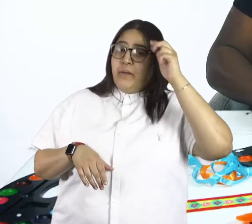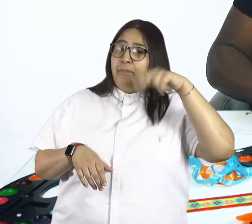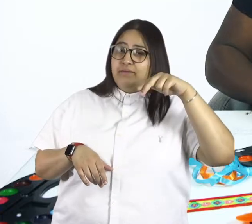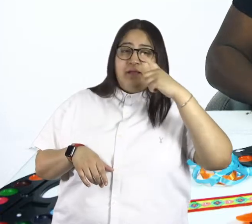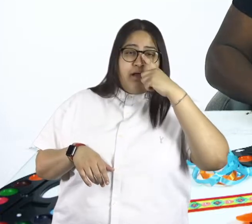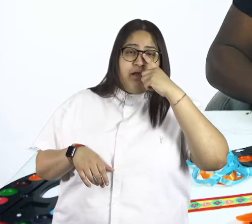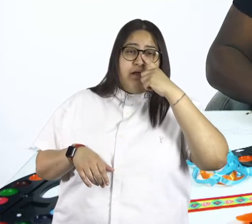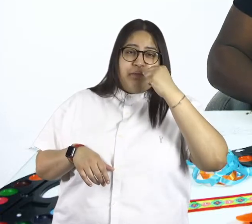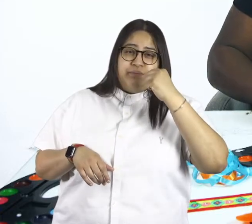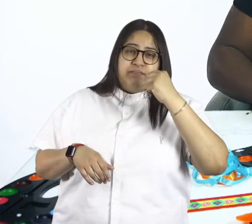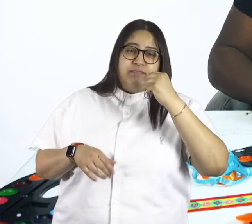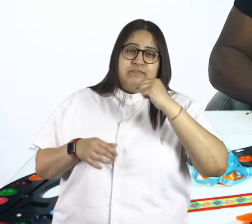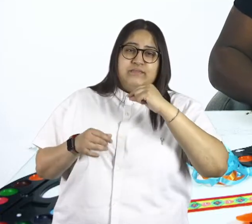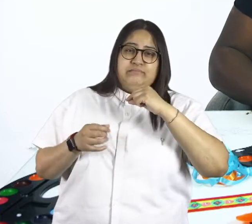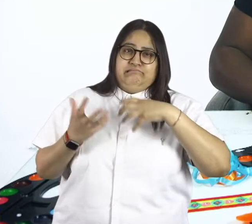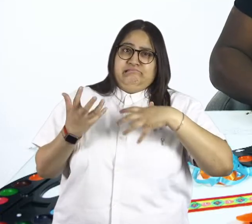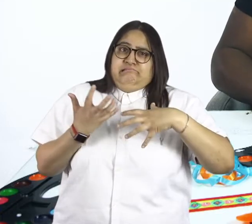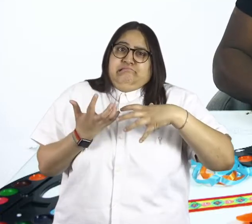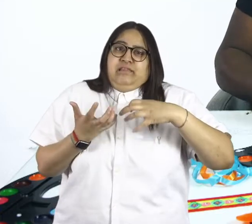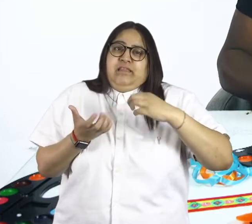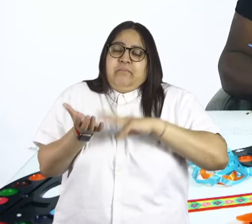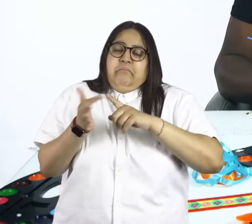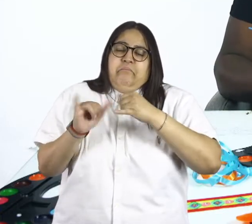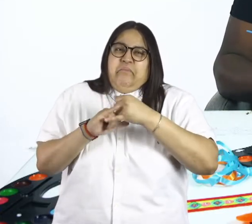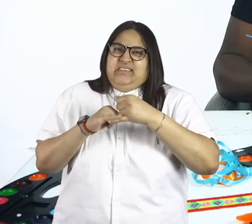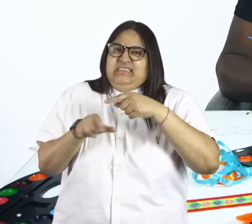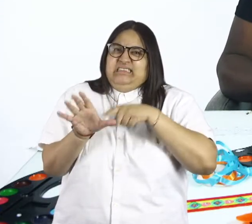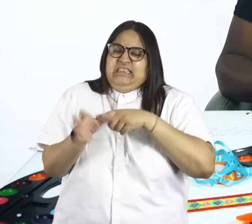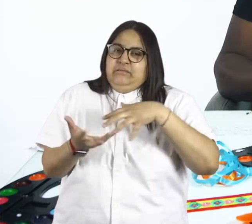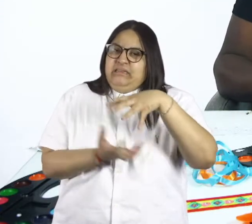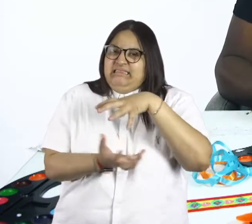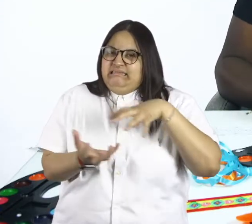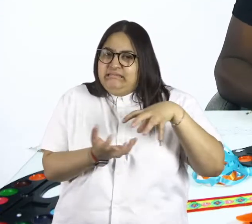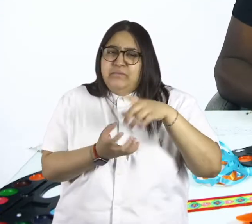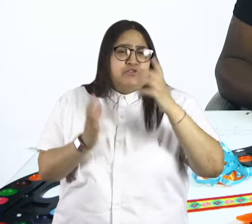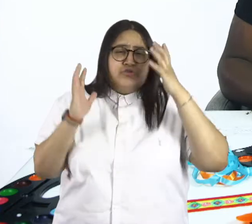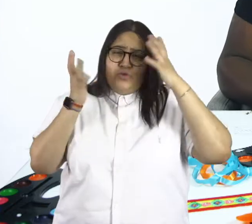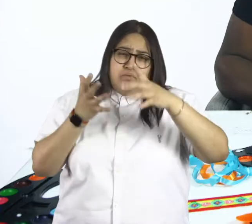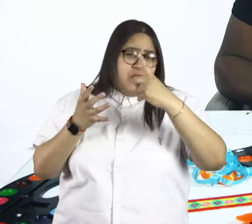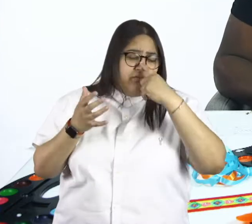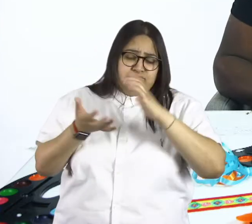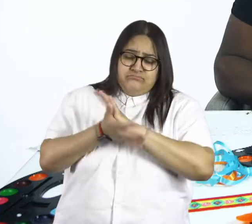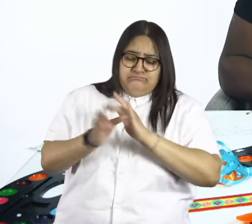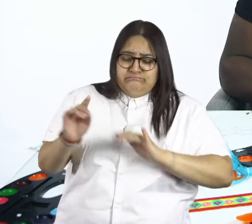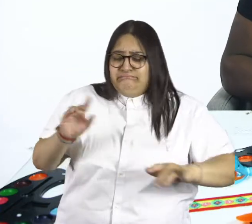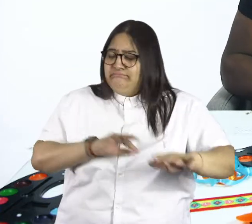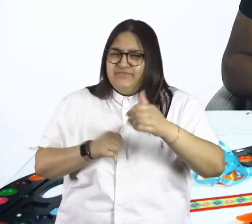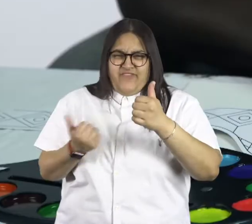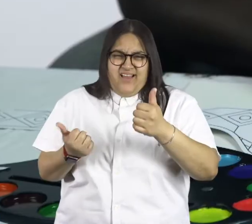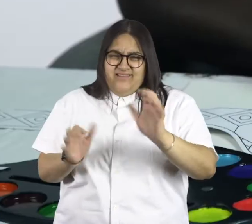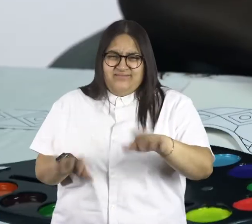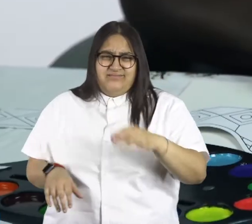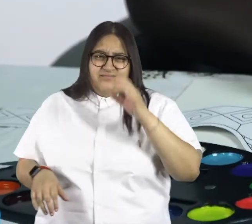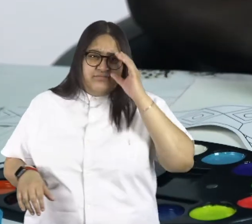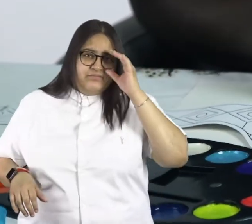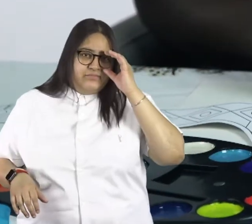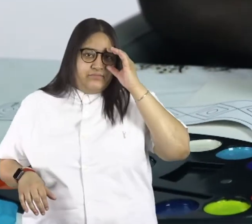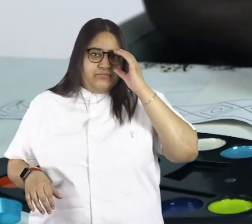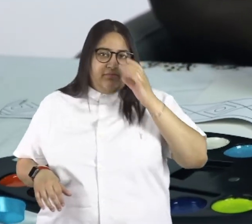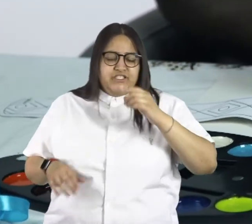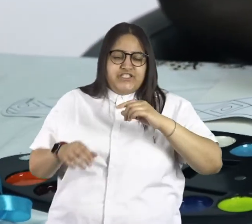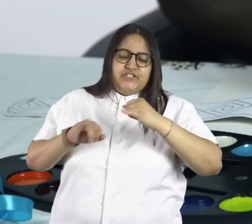you do make a mistake. Just grab a piece of tissue and just wipe off, like for example you see here I've got a bit smudging out,